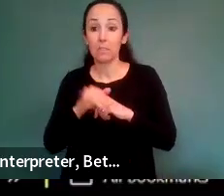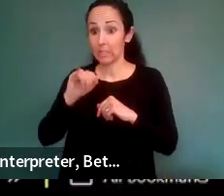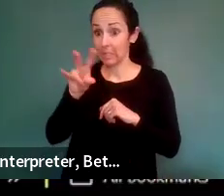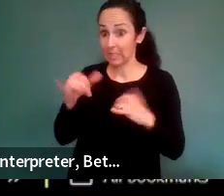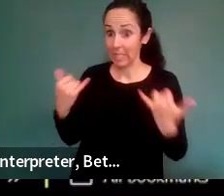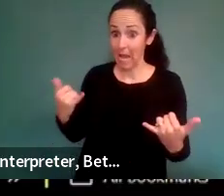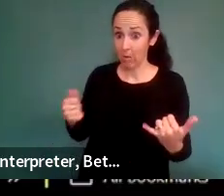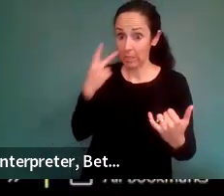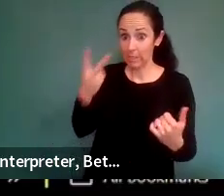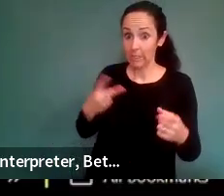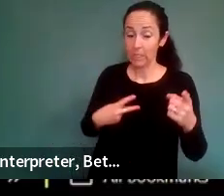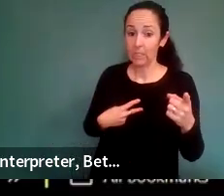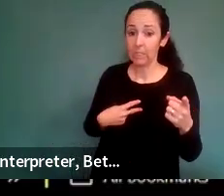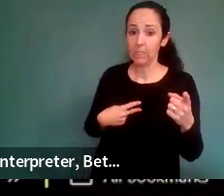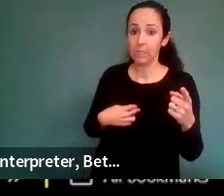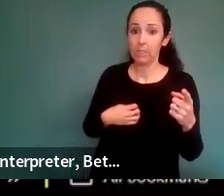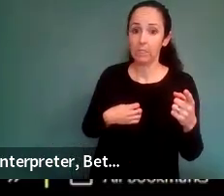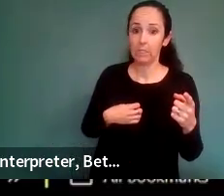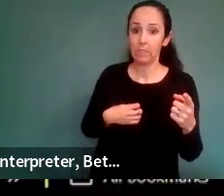Nothing yet?